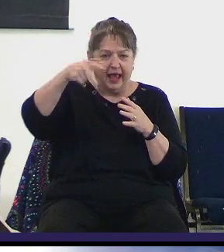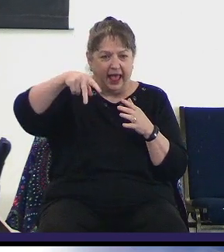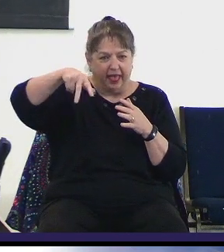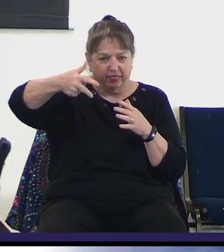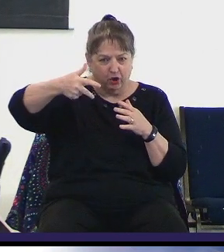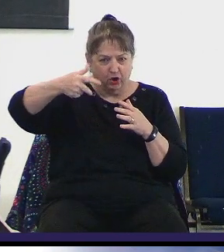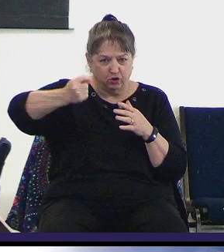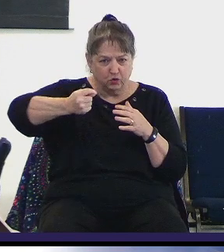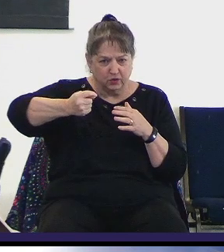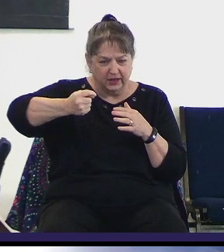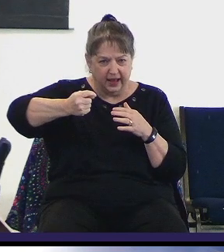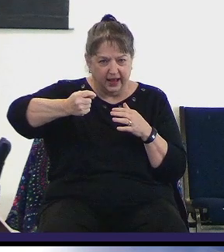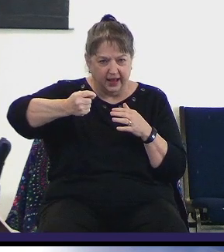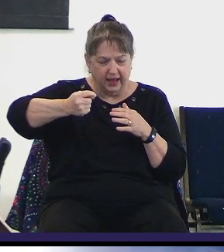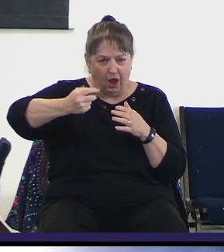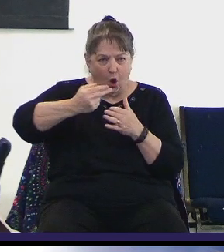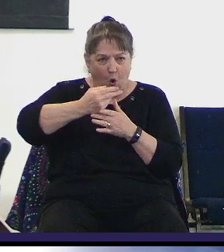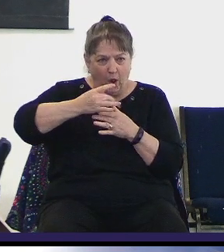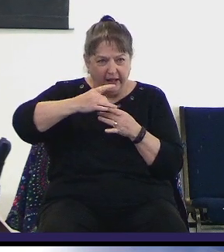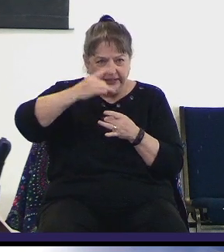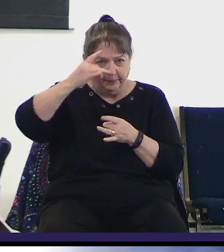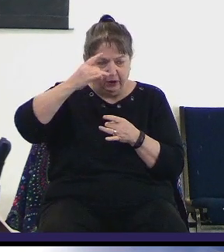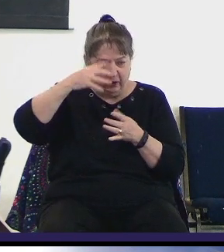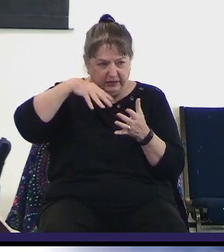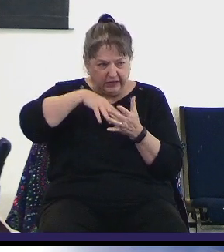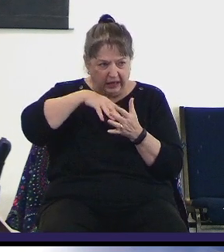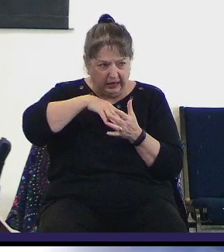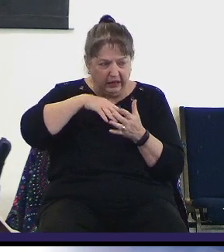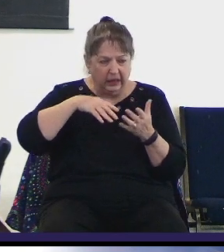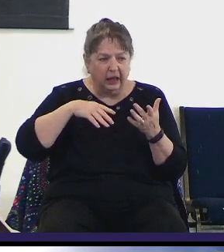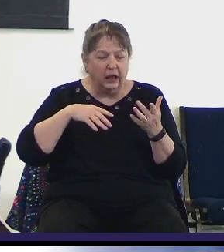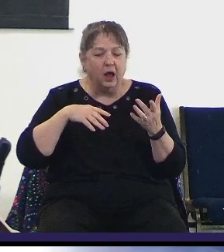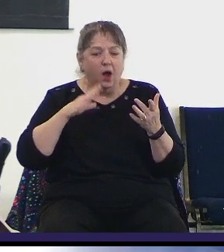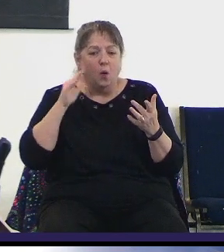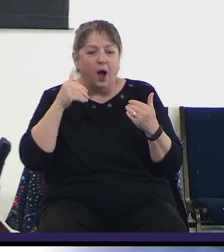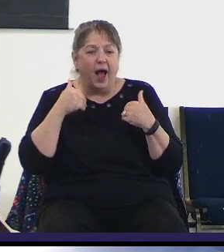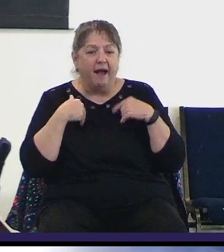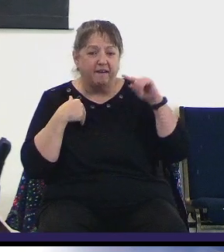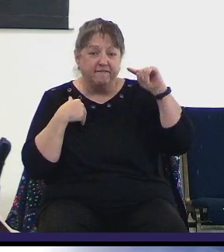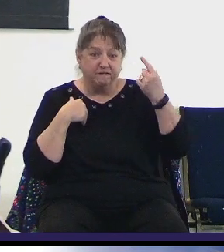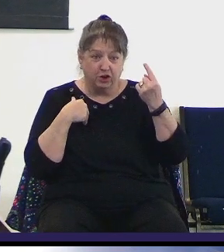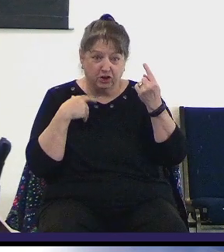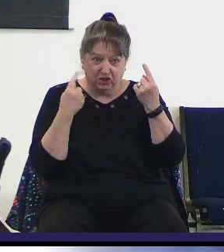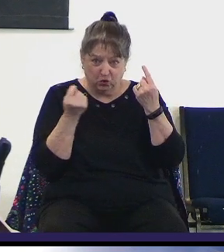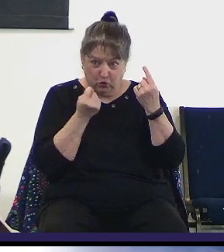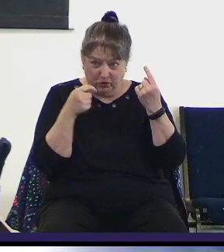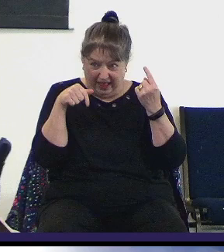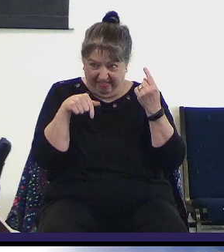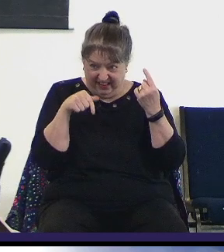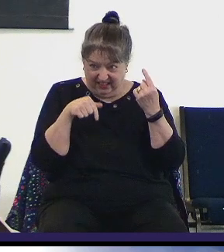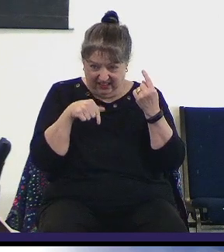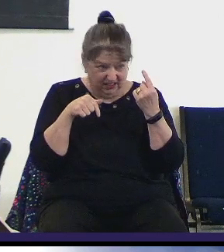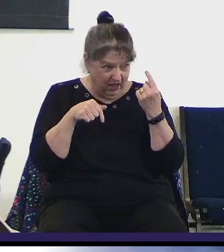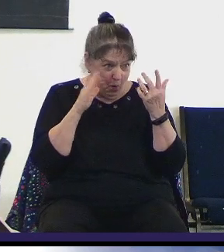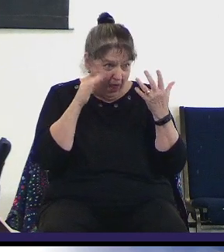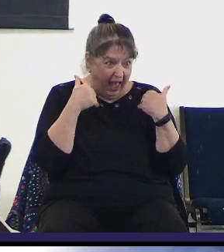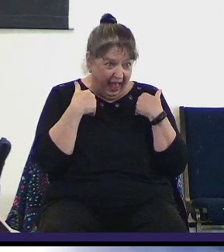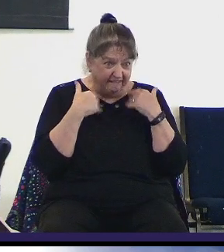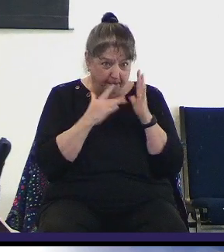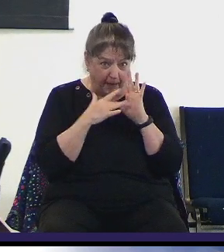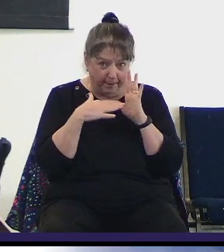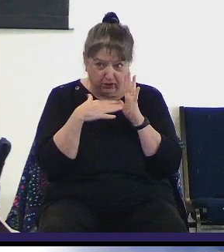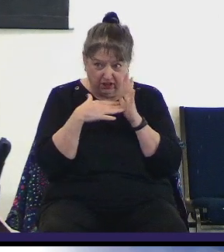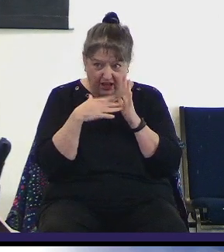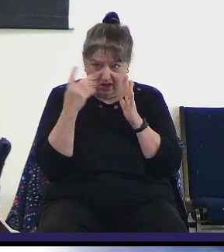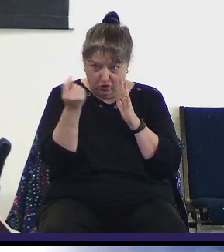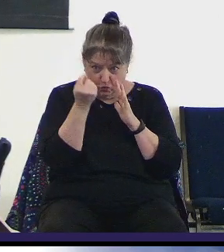what? Tuesdays are first Tuesday, so we will have meeting. So please,